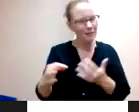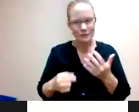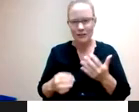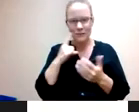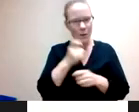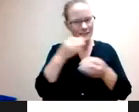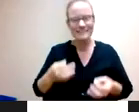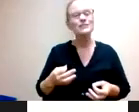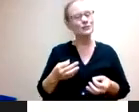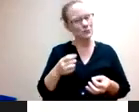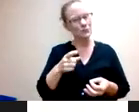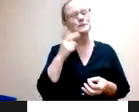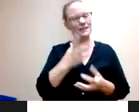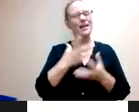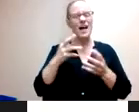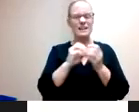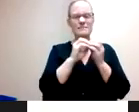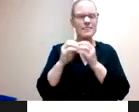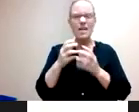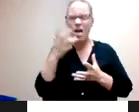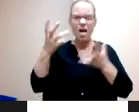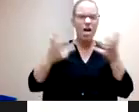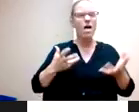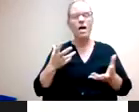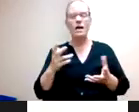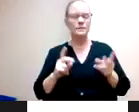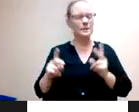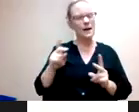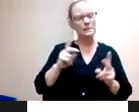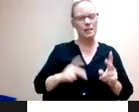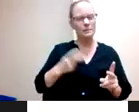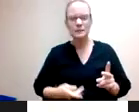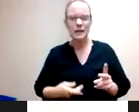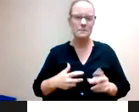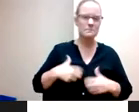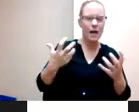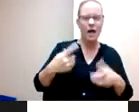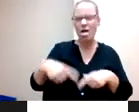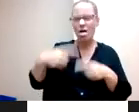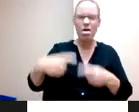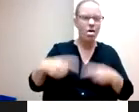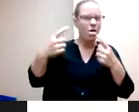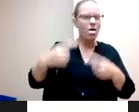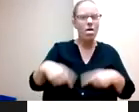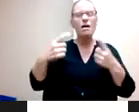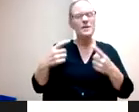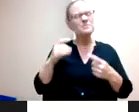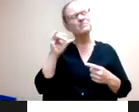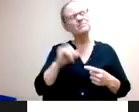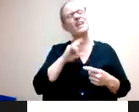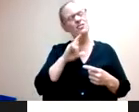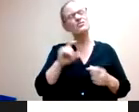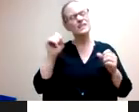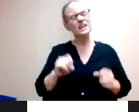of issues of disharmony and disagreements that distract from the importance